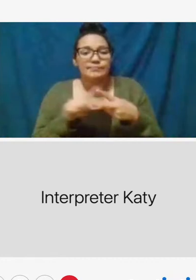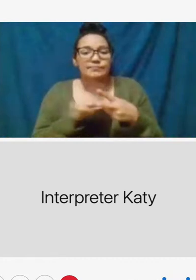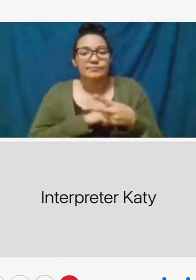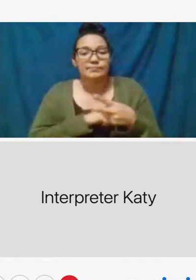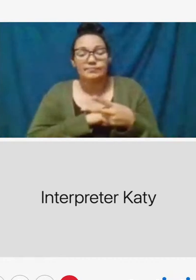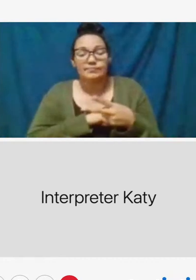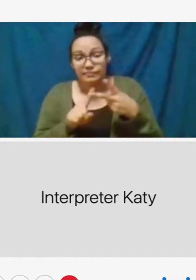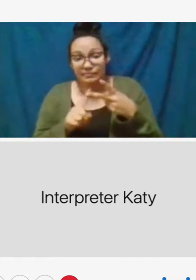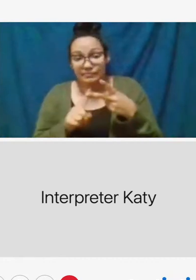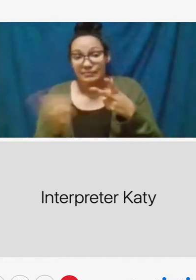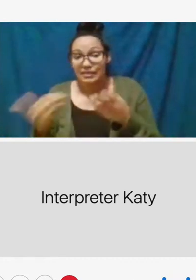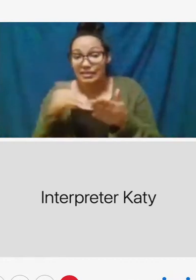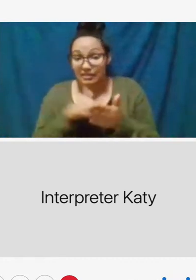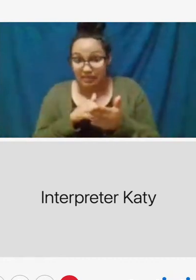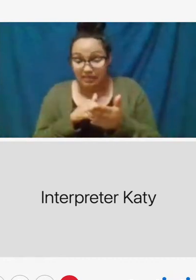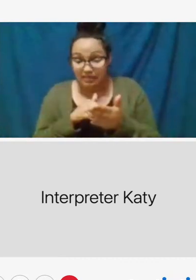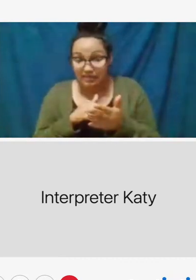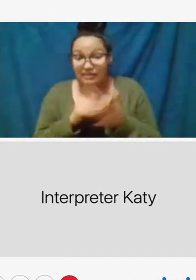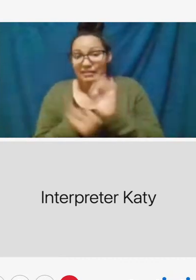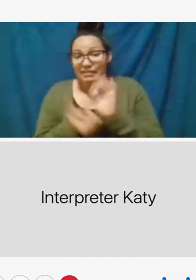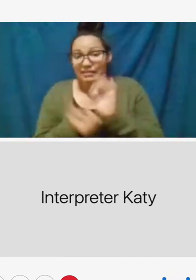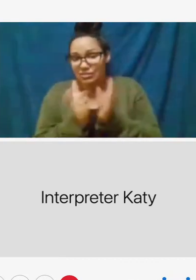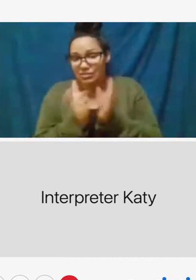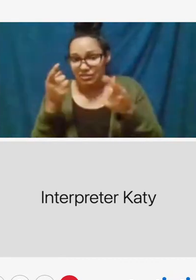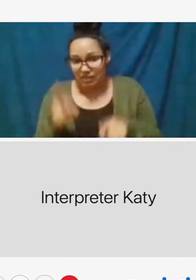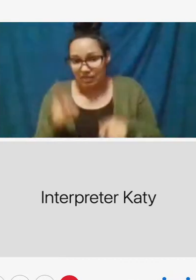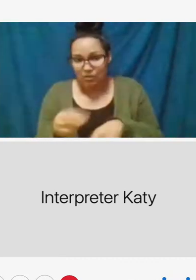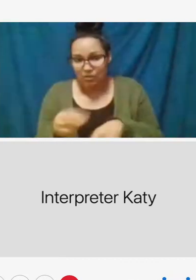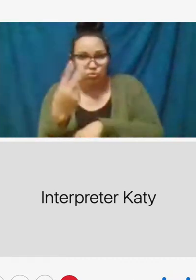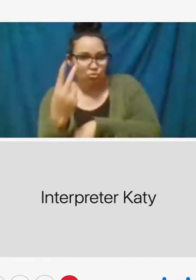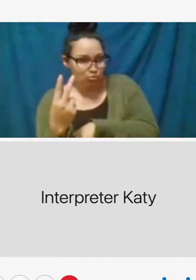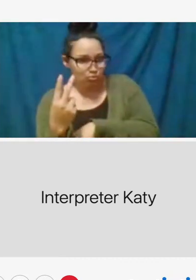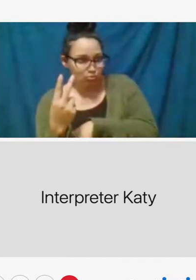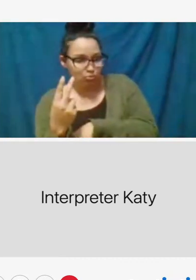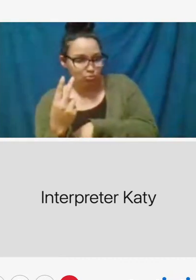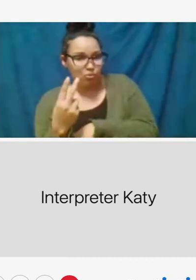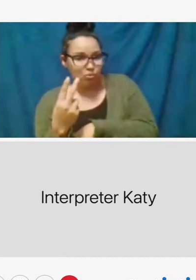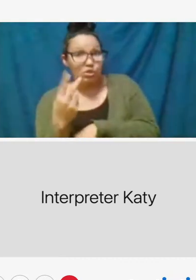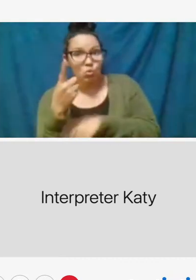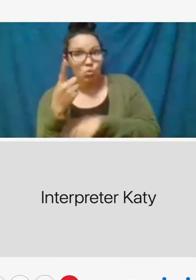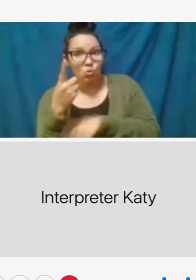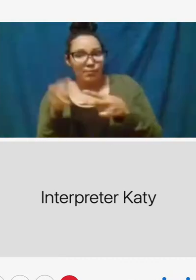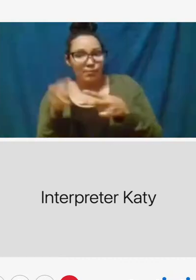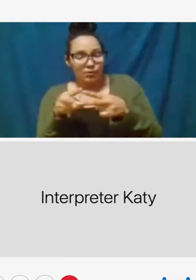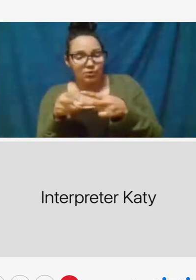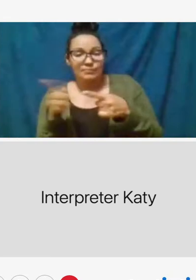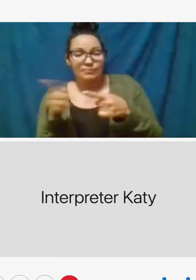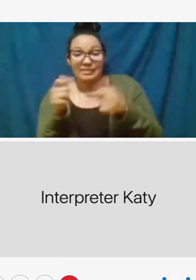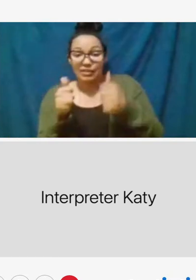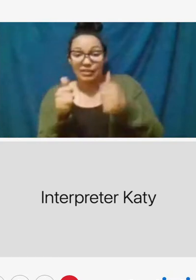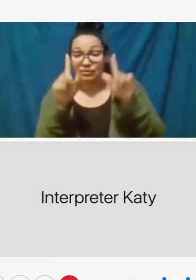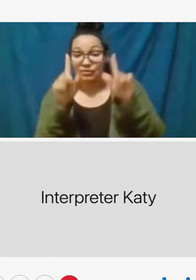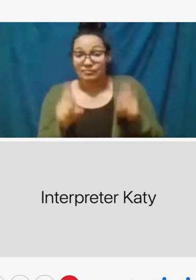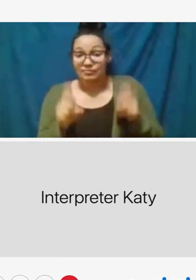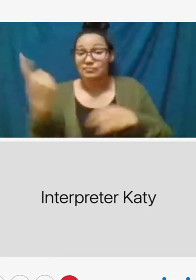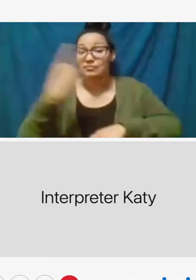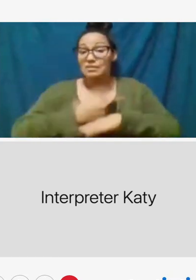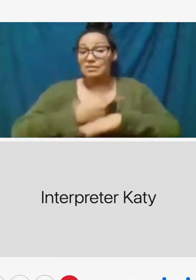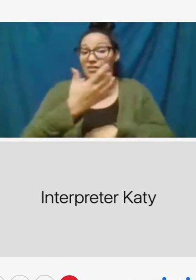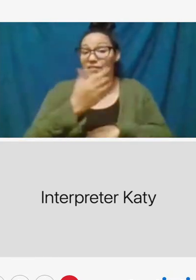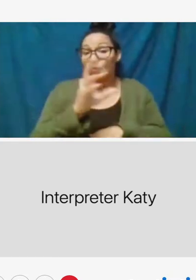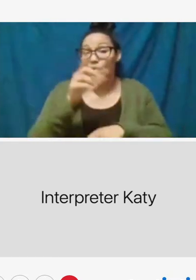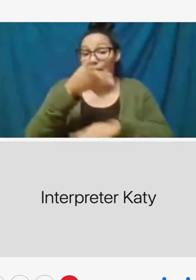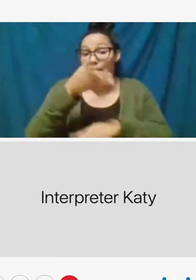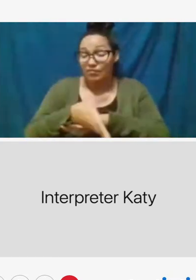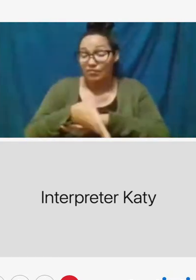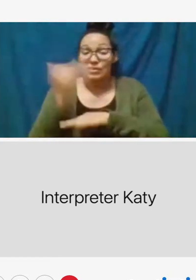revision comes into place here and there's two revisions so this is one of two you can go test on day five or later if symptoms are resolving or